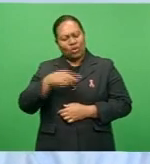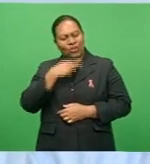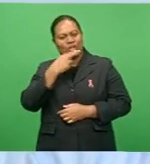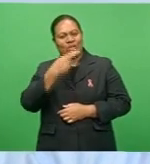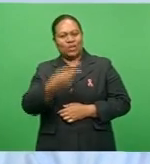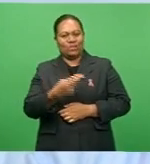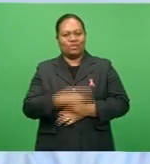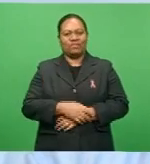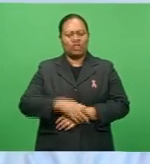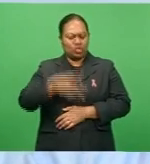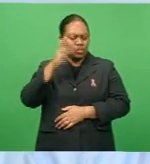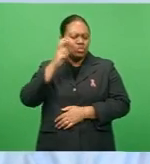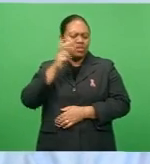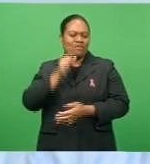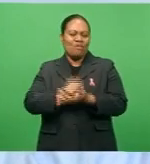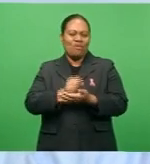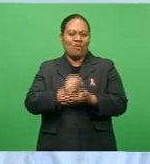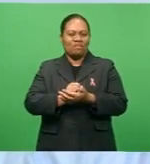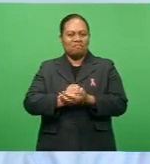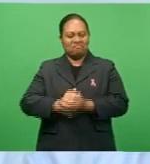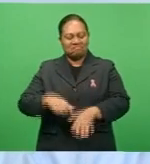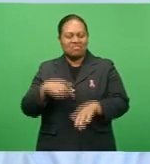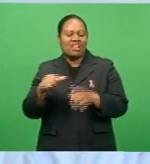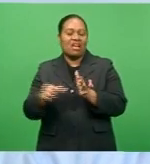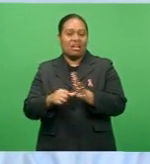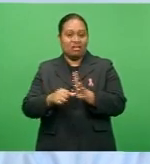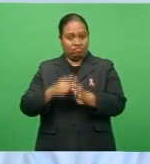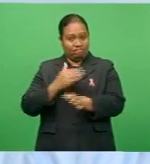this. You've done the hard yards.